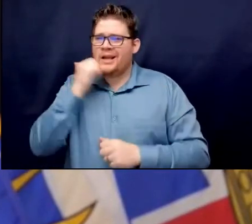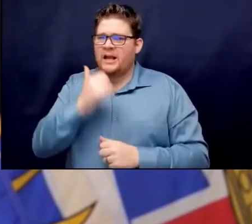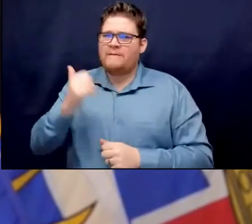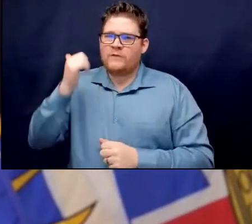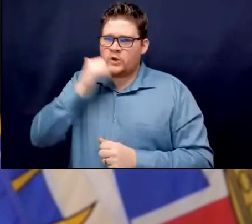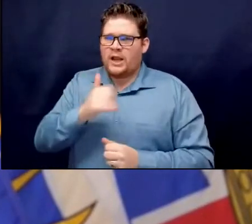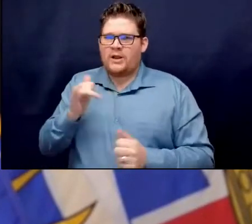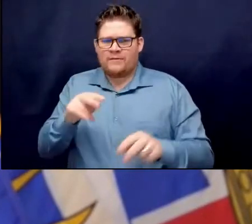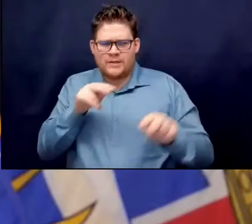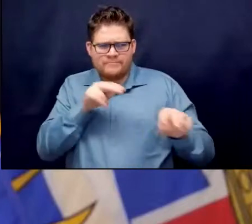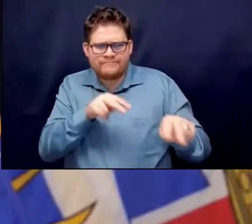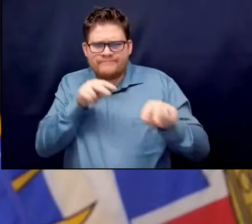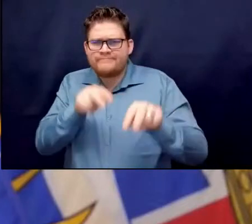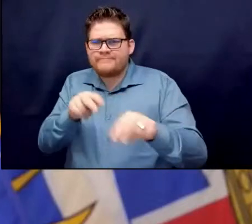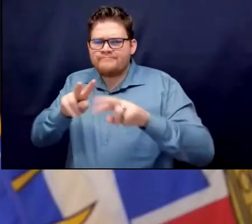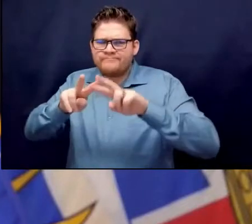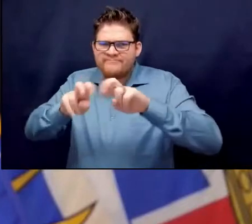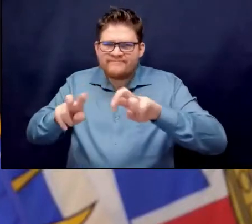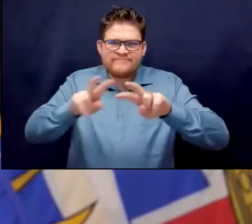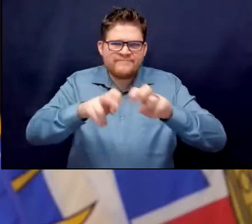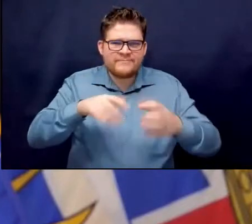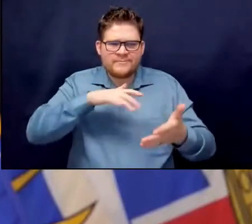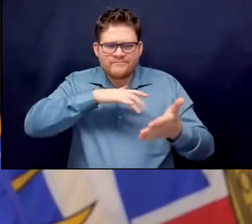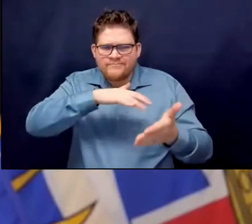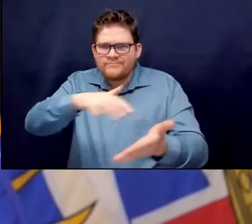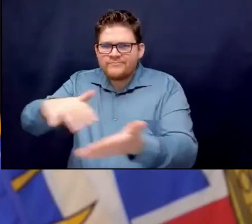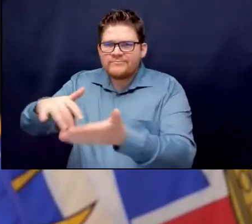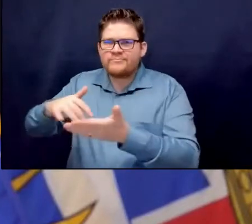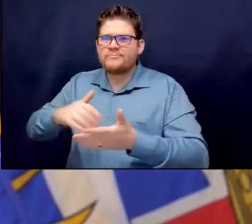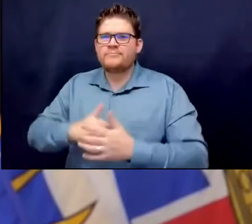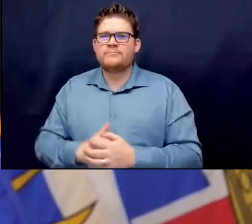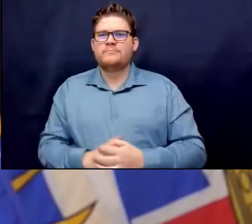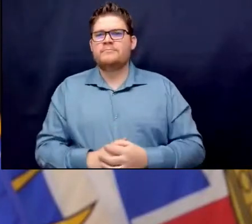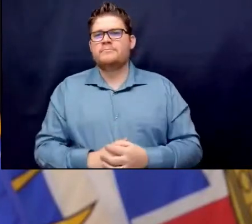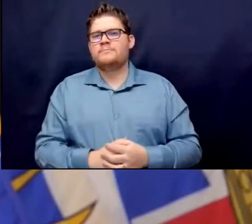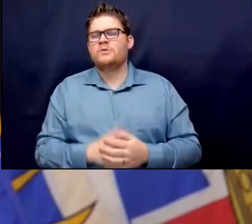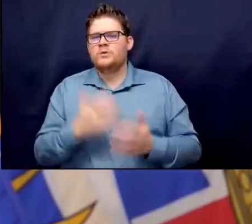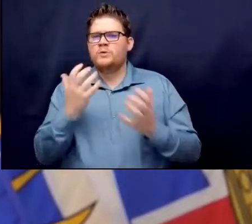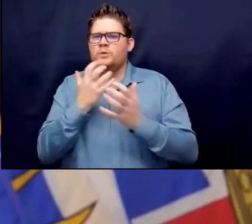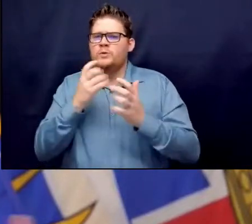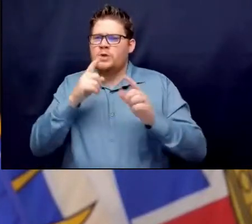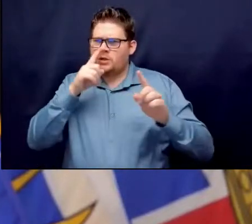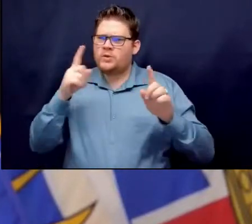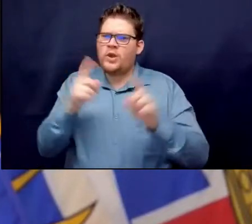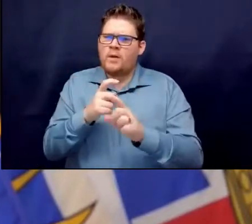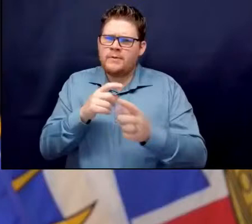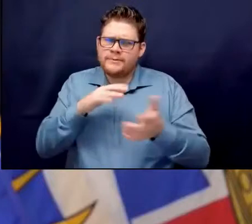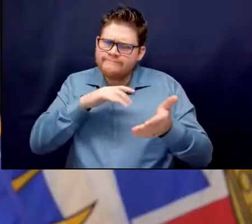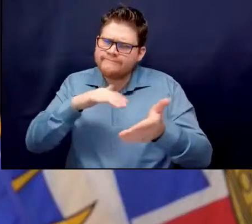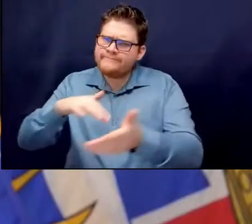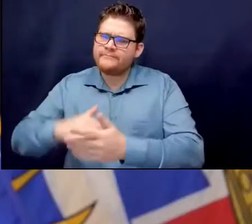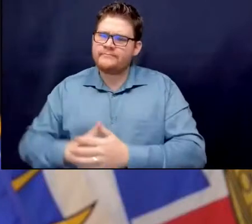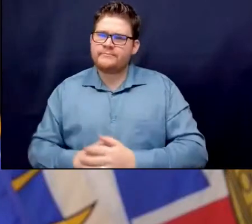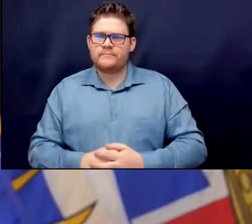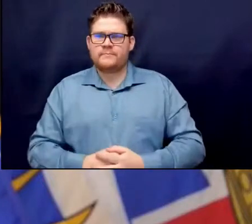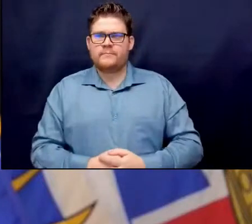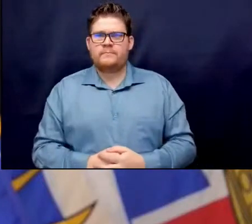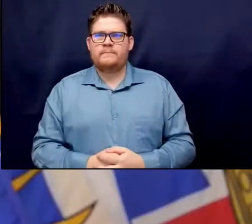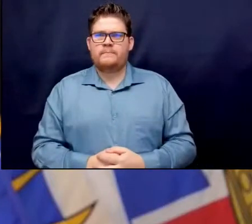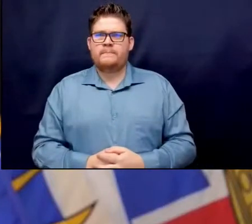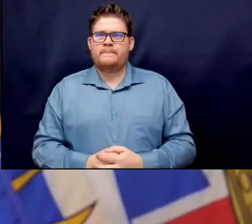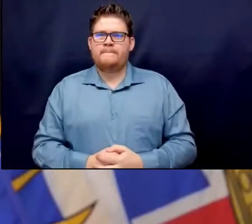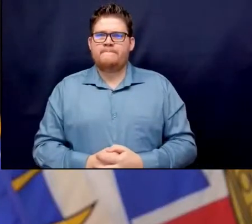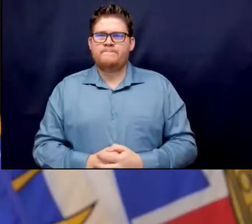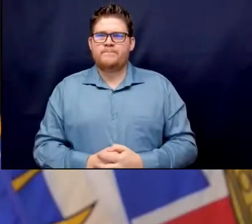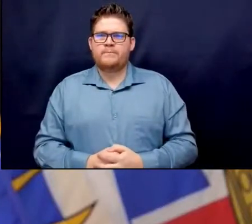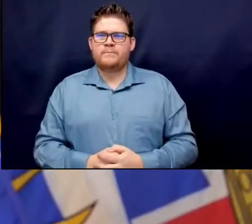it goes back to how I've tried to talk about these things. You know, the many layers become more important when there's more virus, the more transmissible,